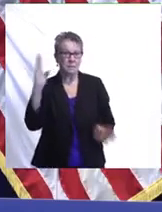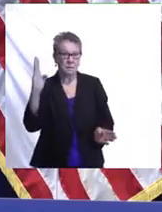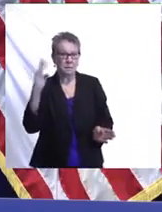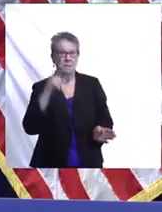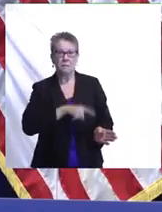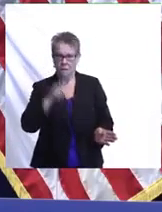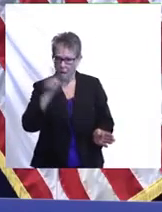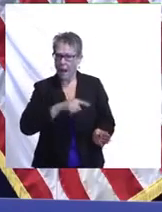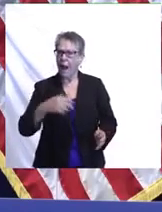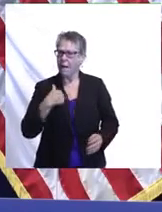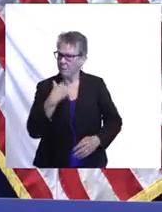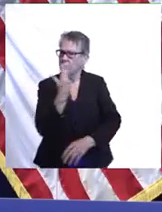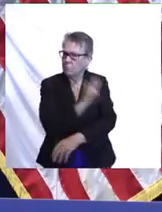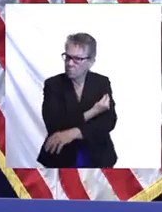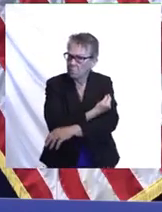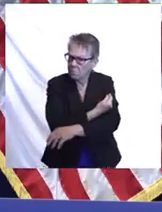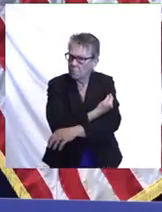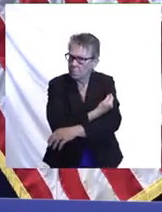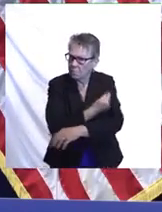27%, or